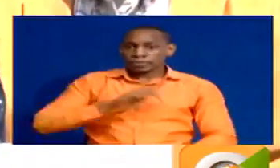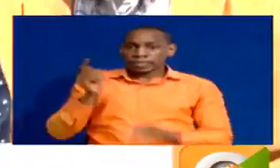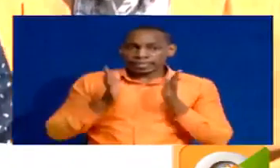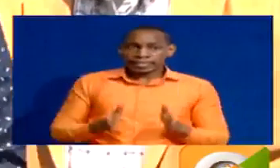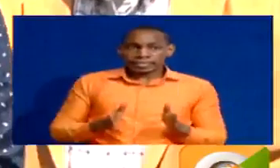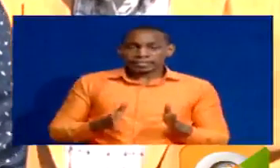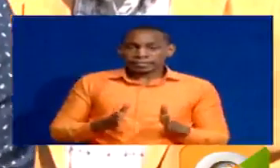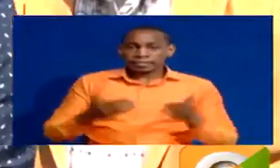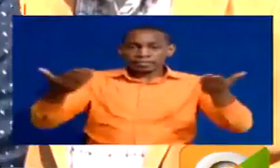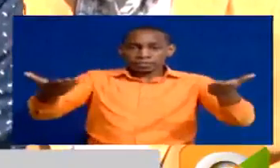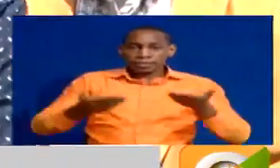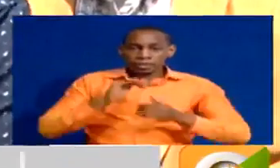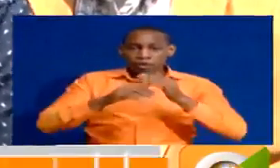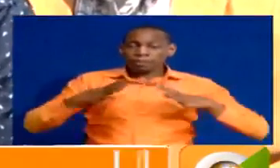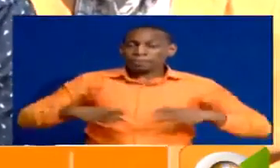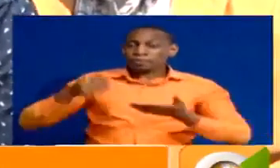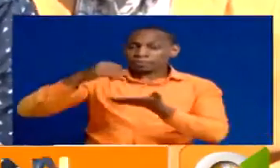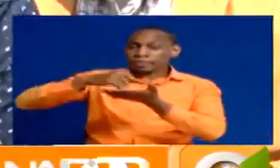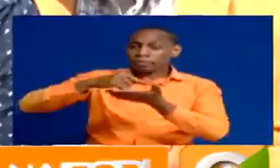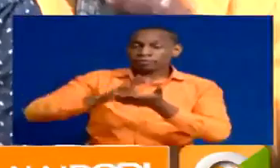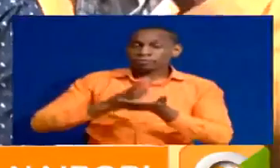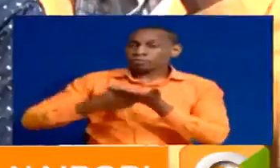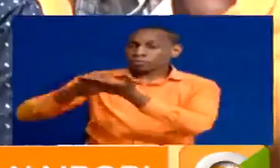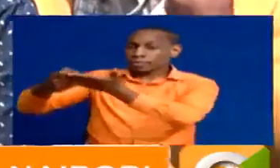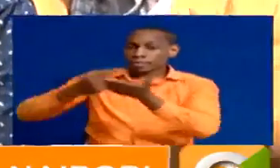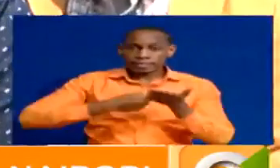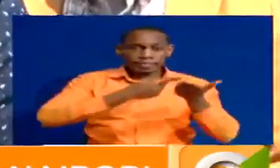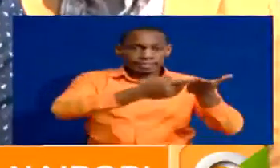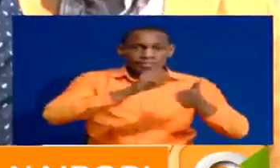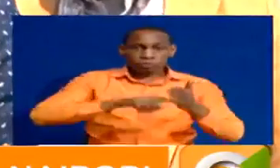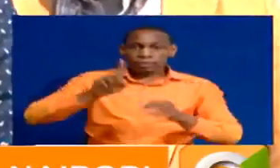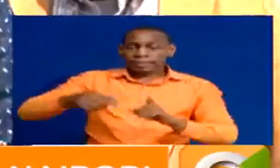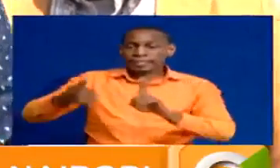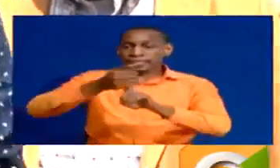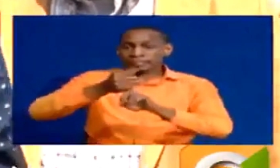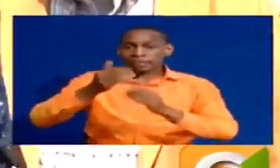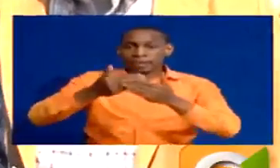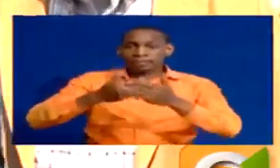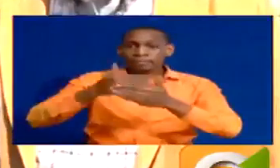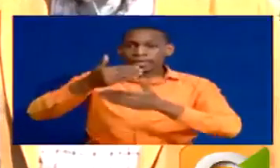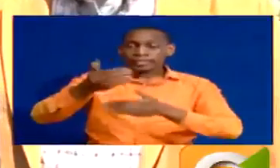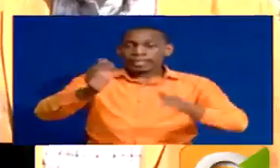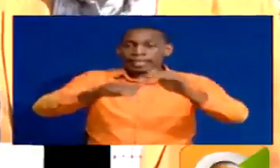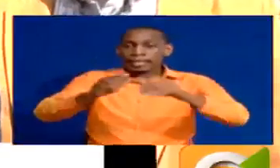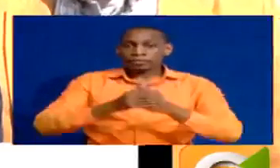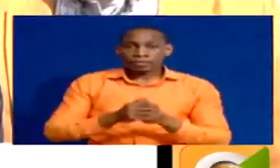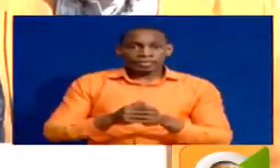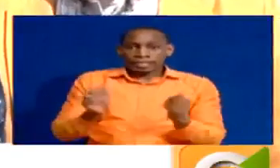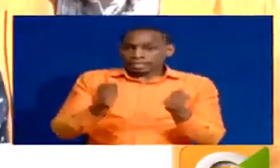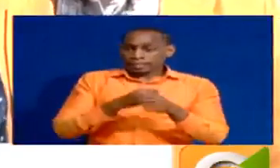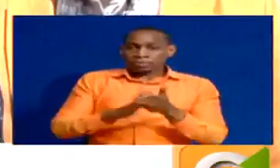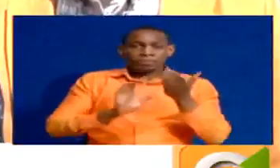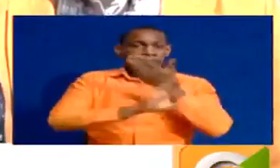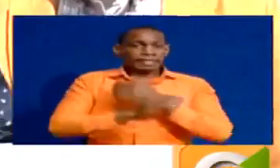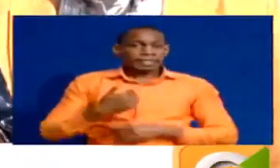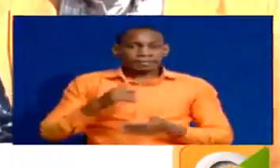Kenyans to bring everybody on the table to discuss what we must achieve before the next election. Hatuwezi kuwa na